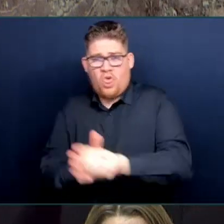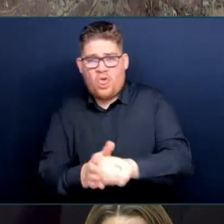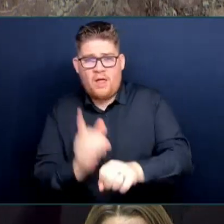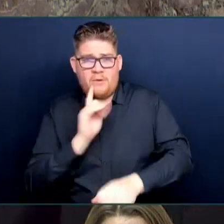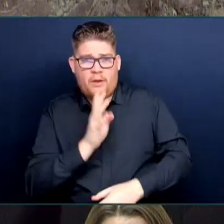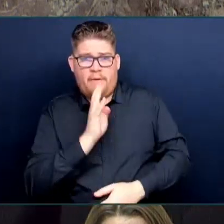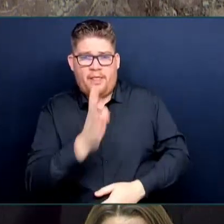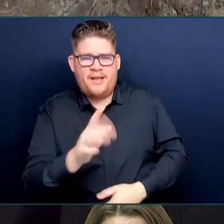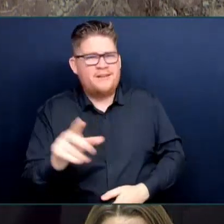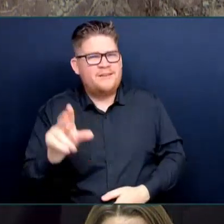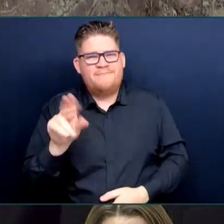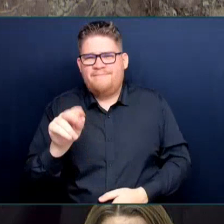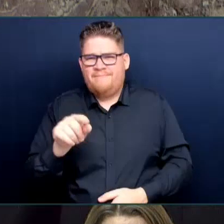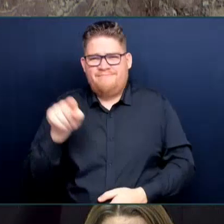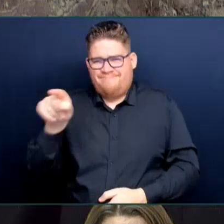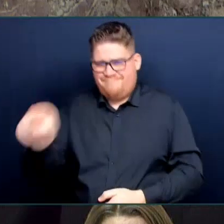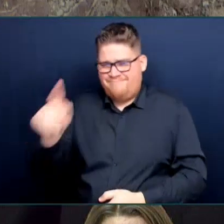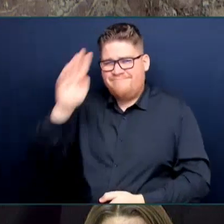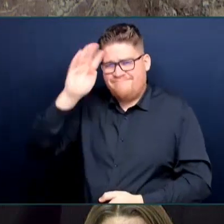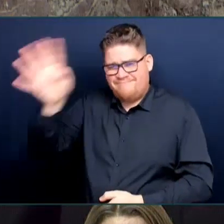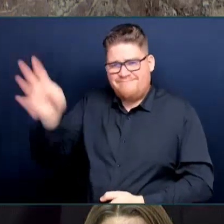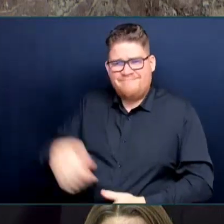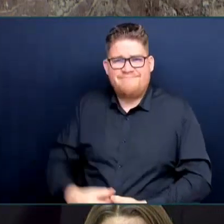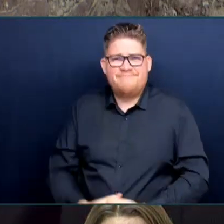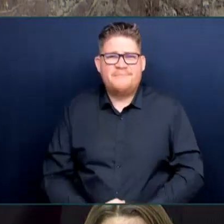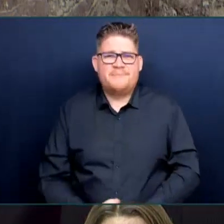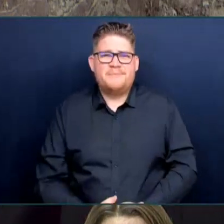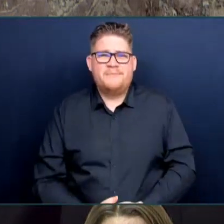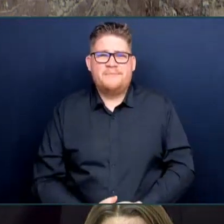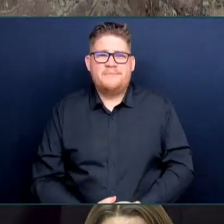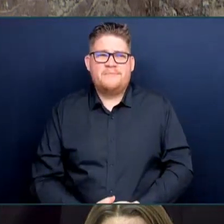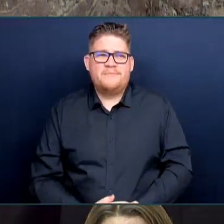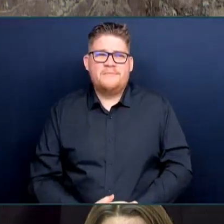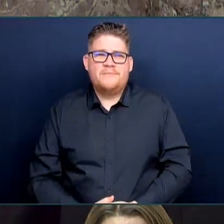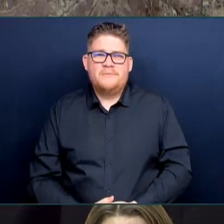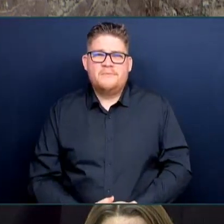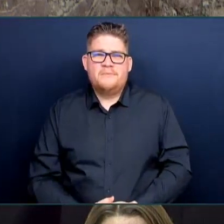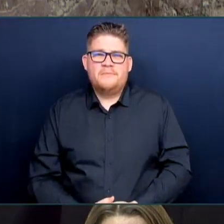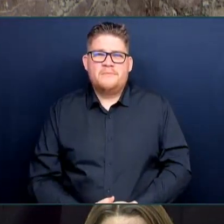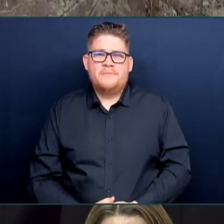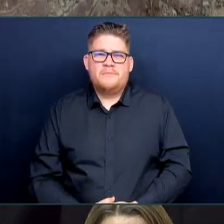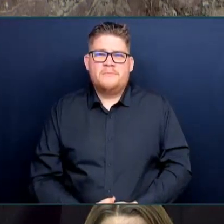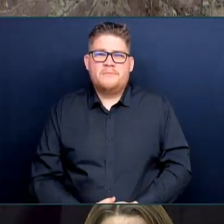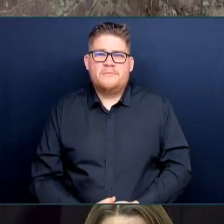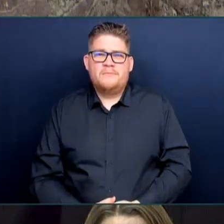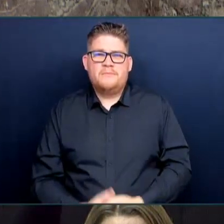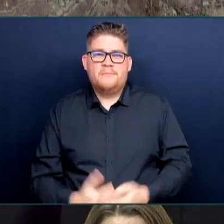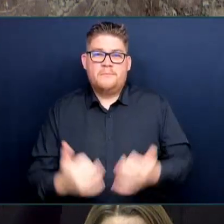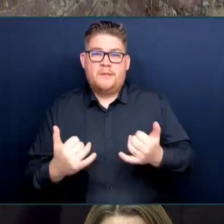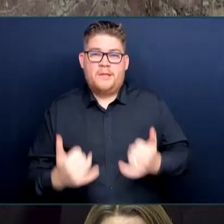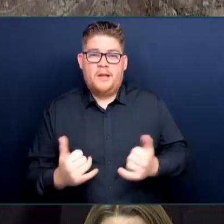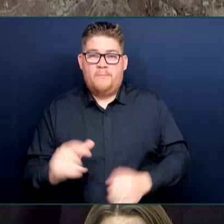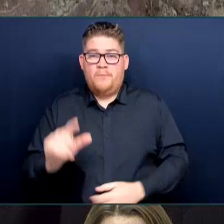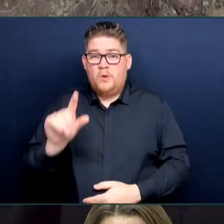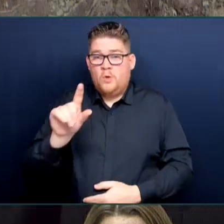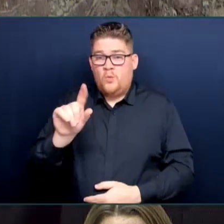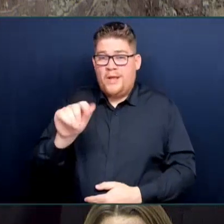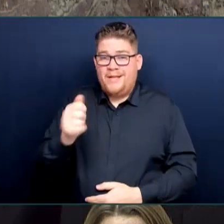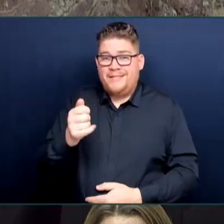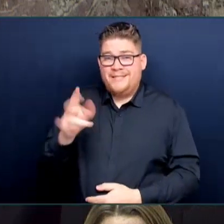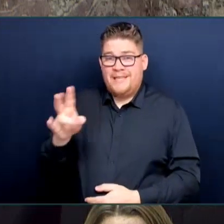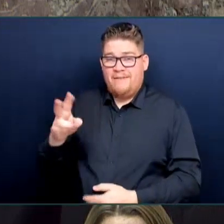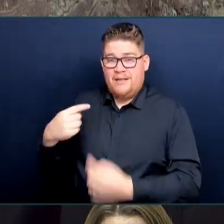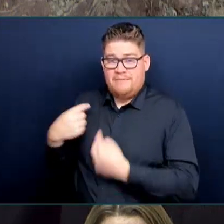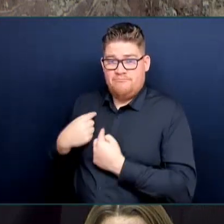Honourable Speaker. What has happened since 2017 is the implementation of all of